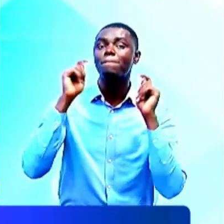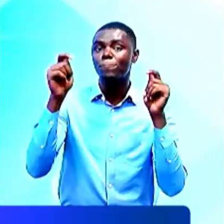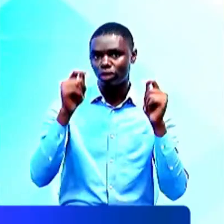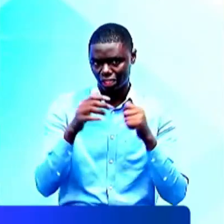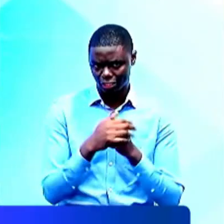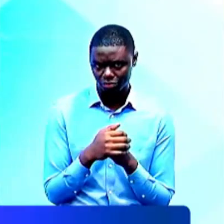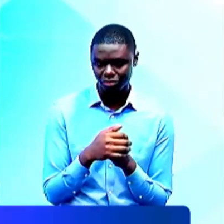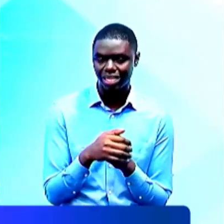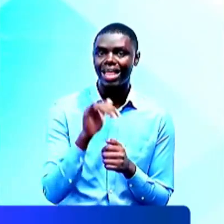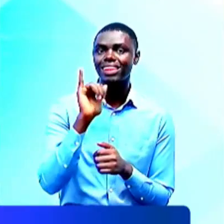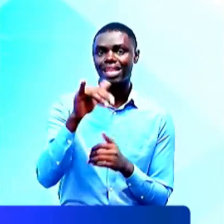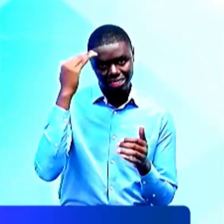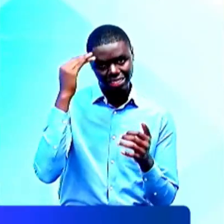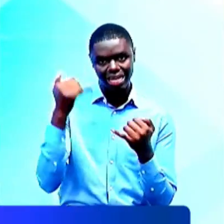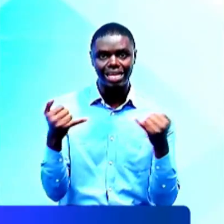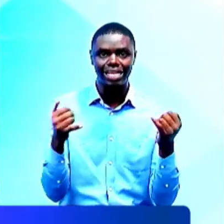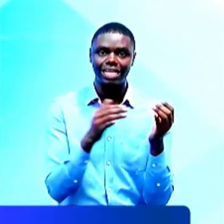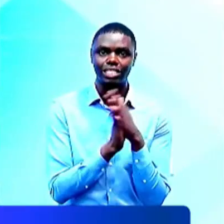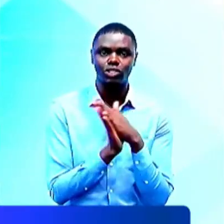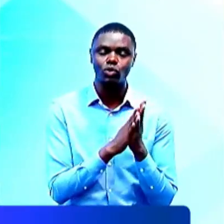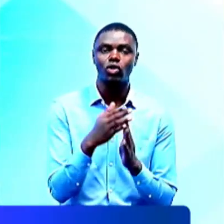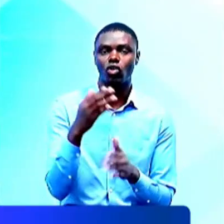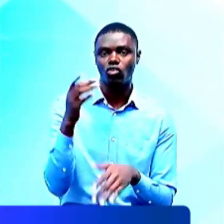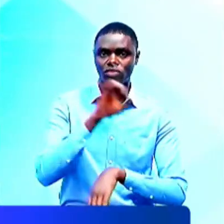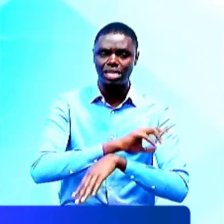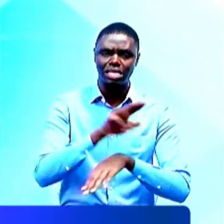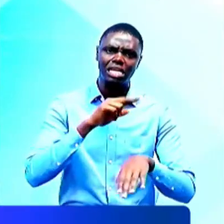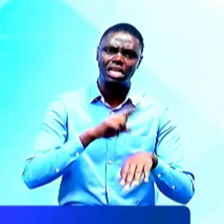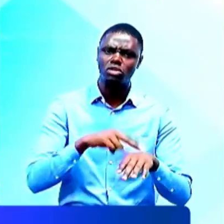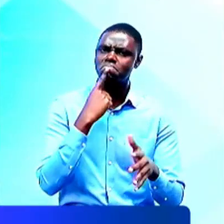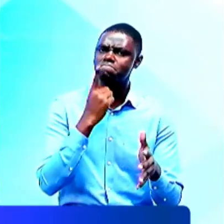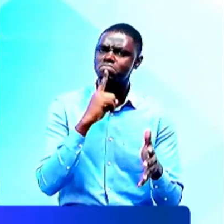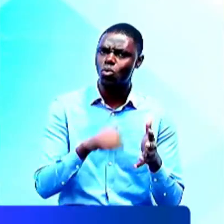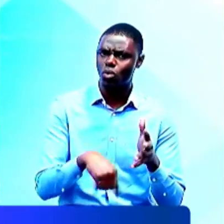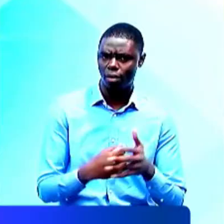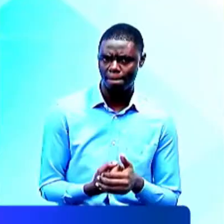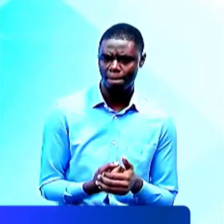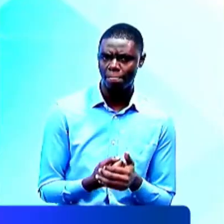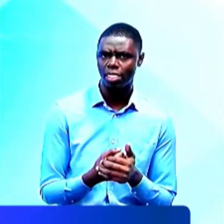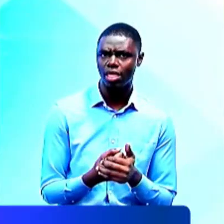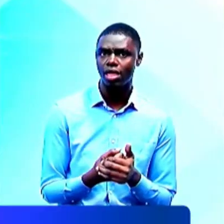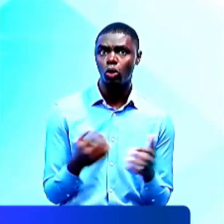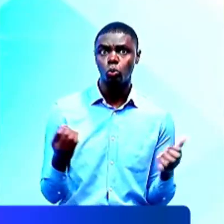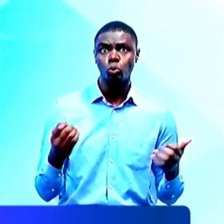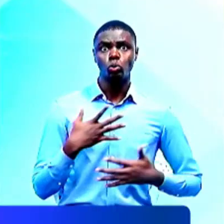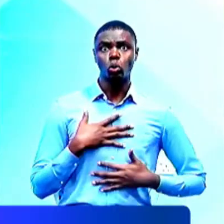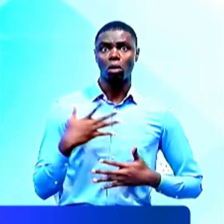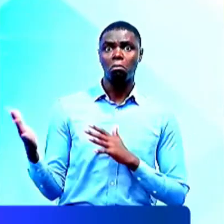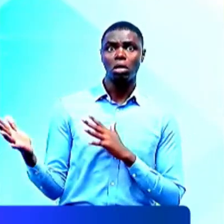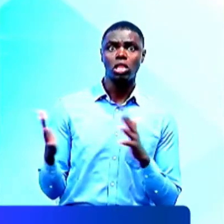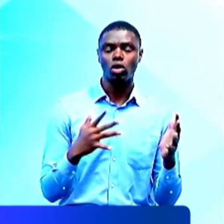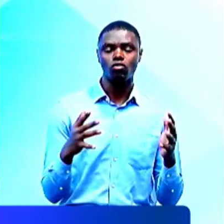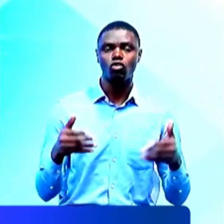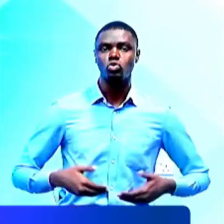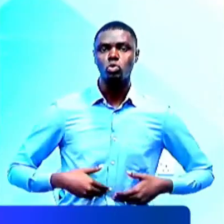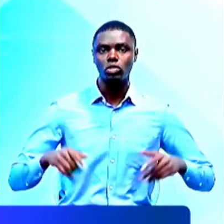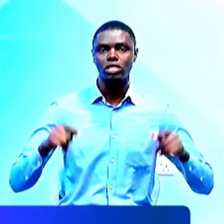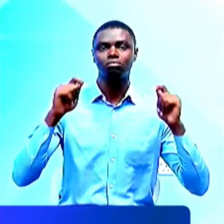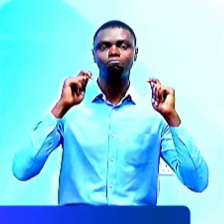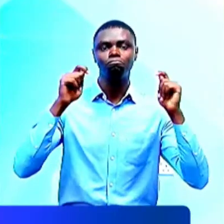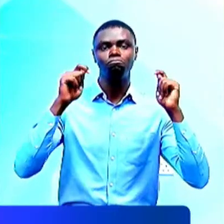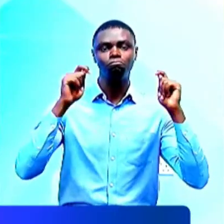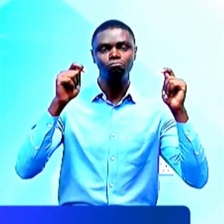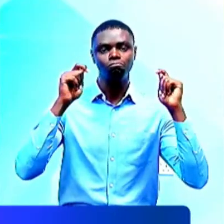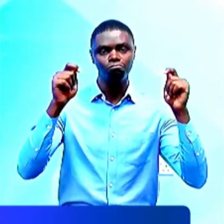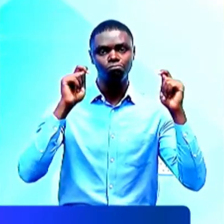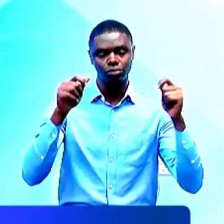That is the headlining story in the Daily Nation. And they are saying, stung by a wave of youth-led anti-government